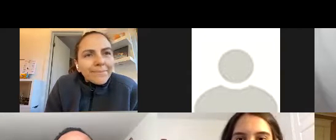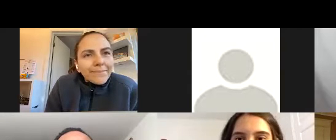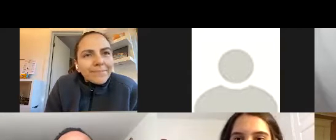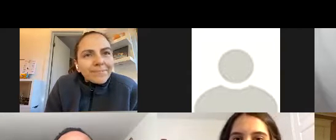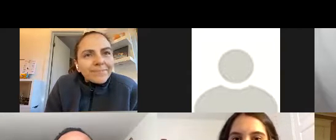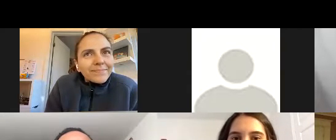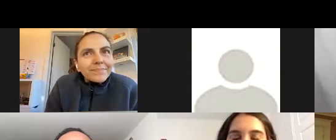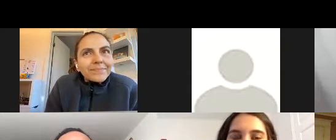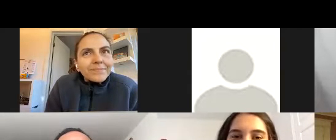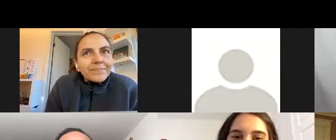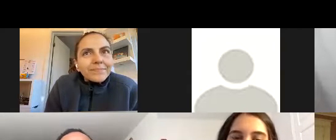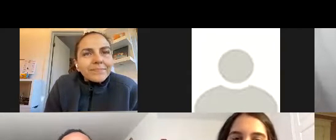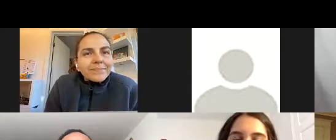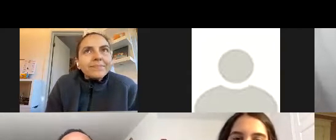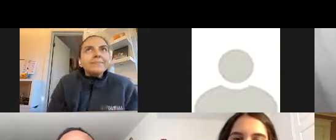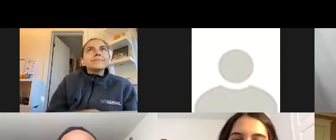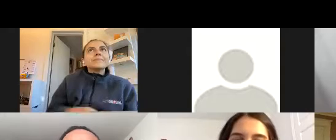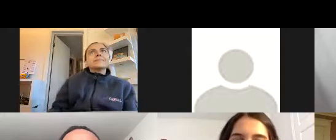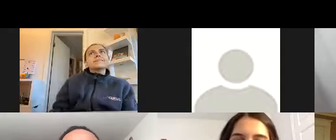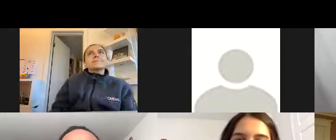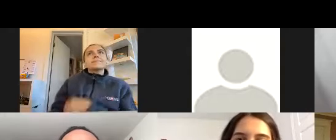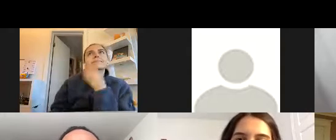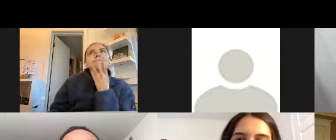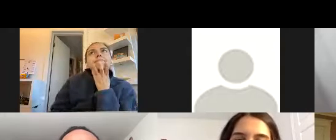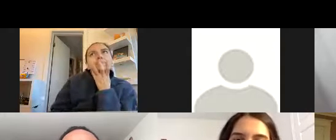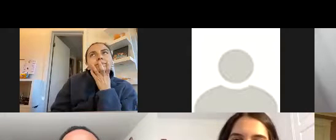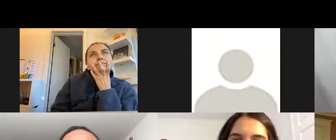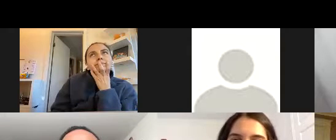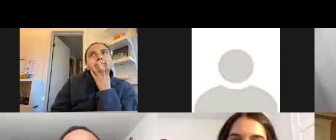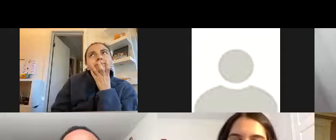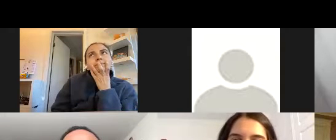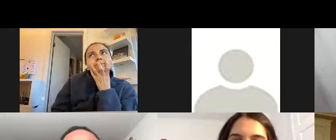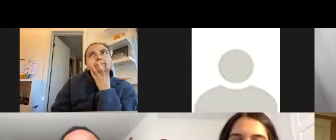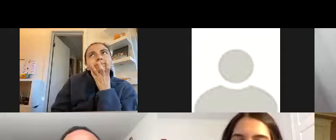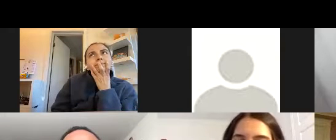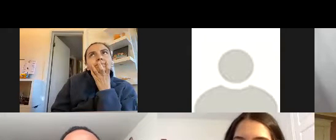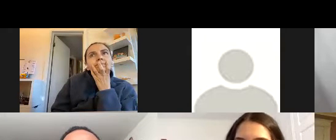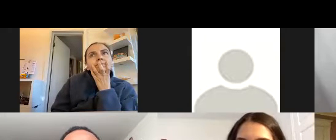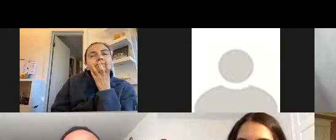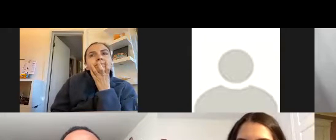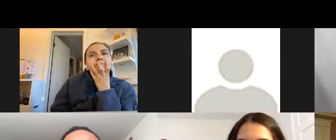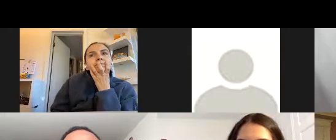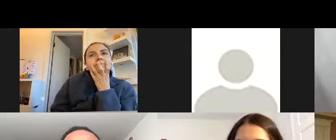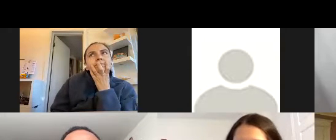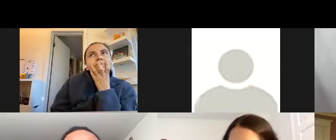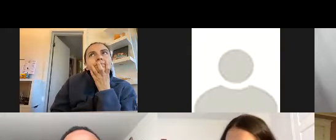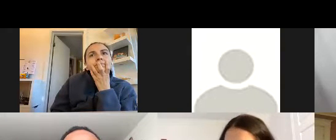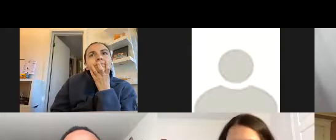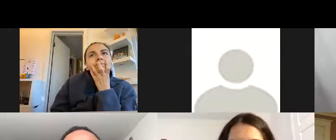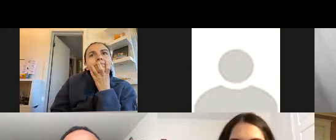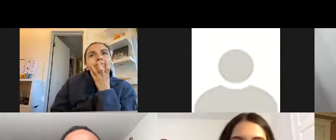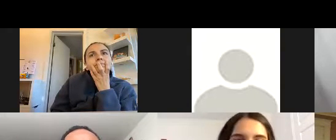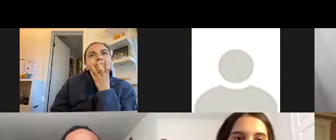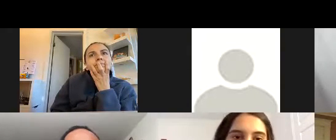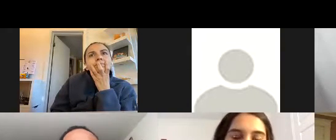go. That is an interesting question. I guess it kind of comes down to the fact that